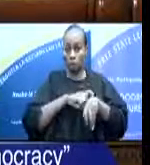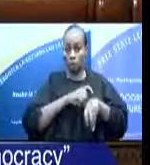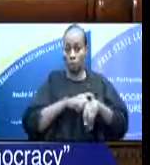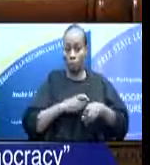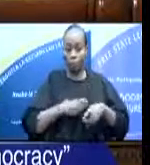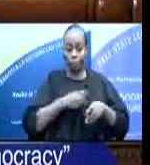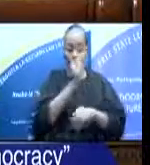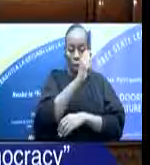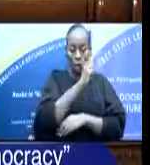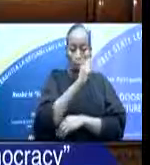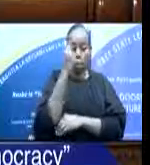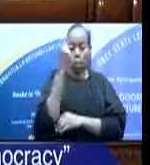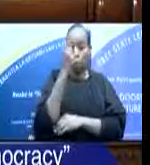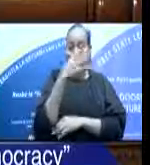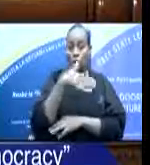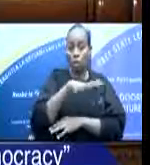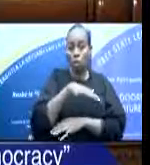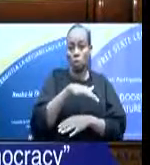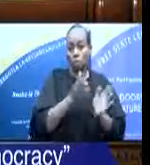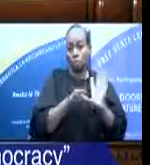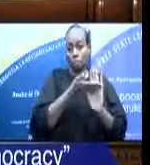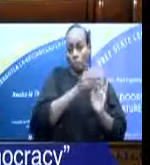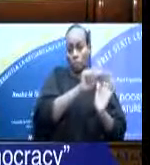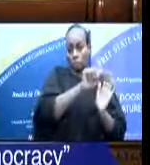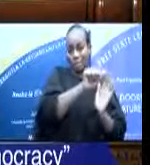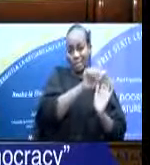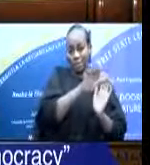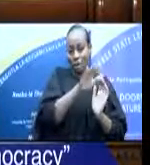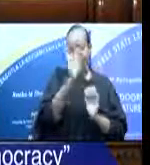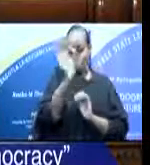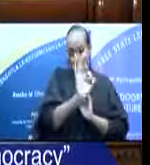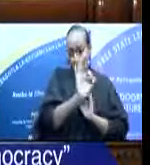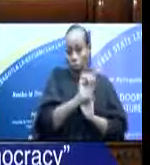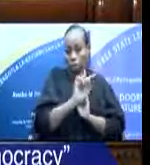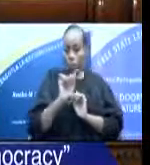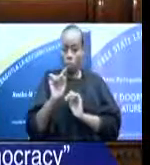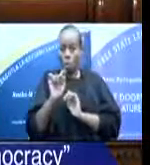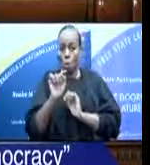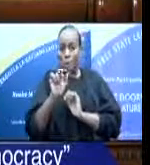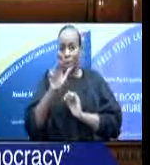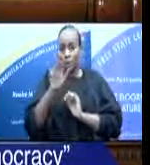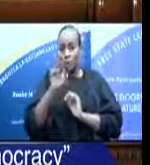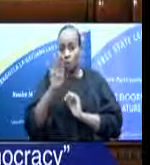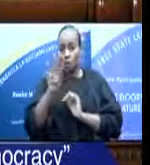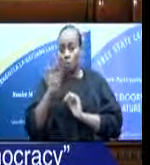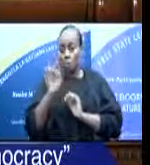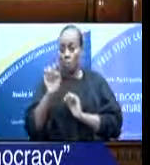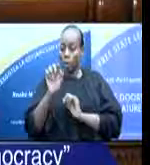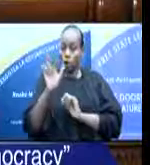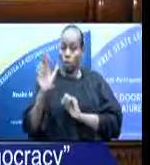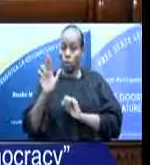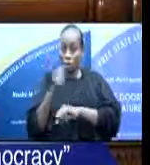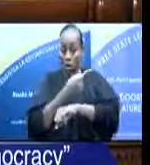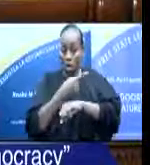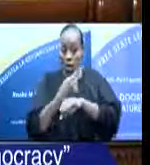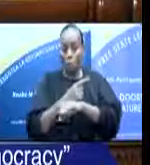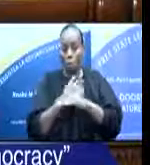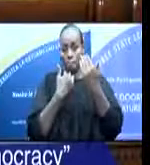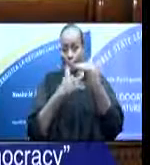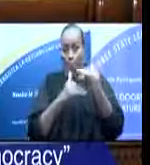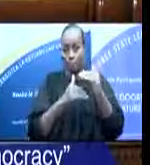rural areas from 65% within an hour to 84.2% within an hour,